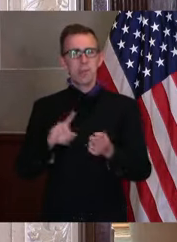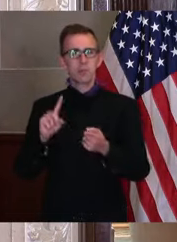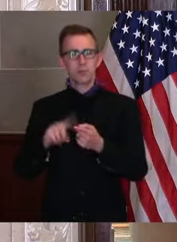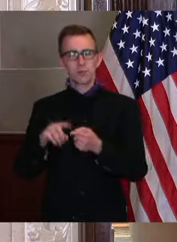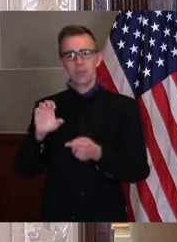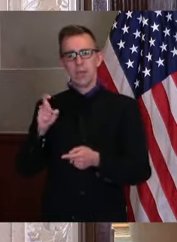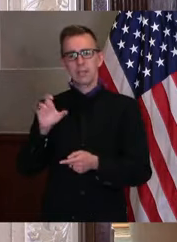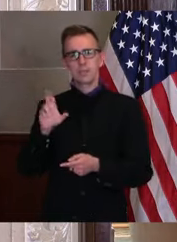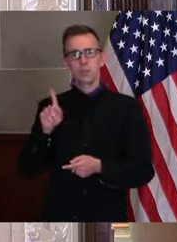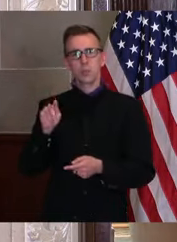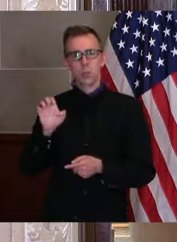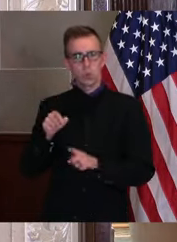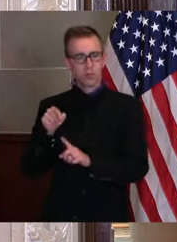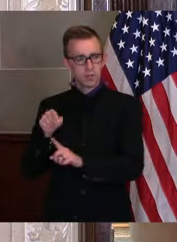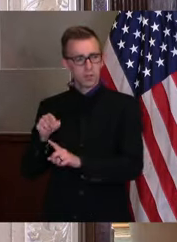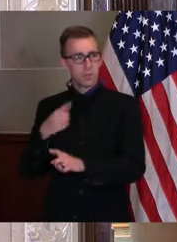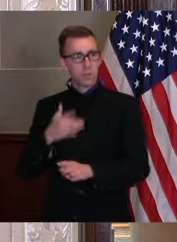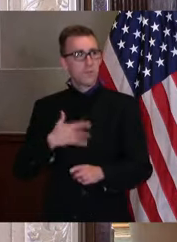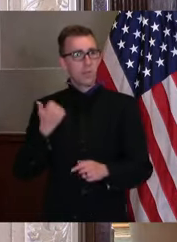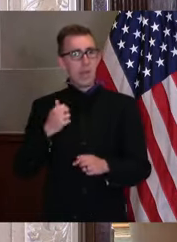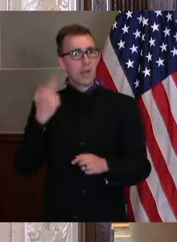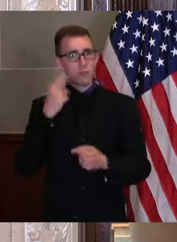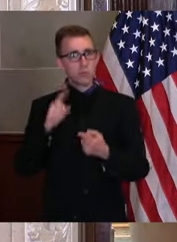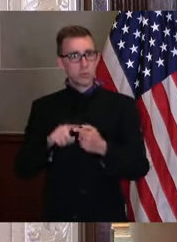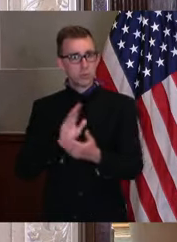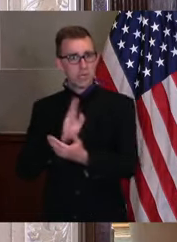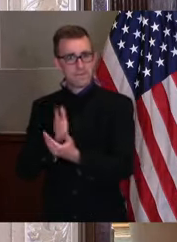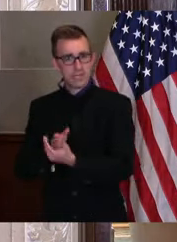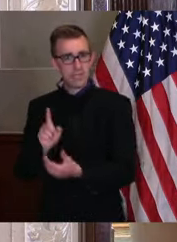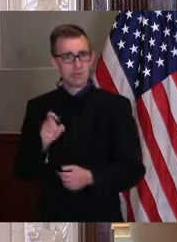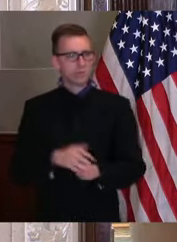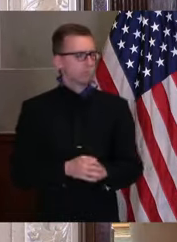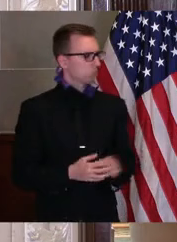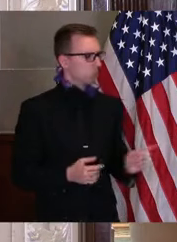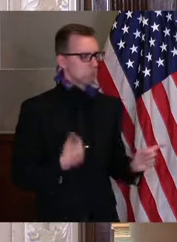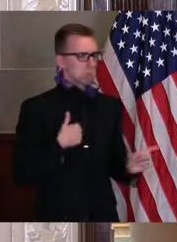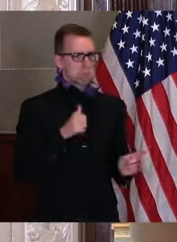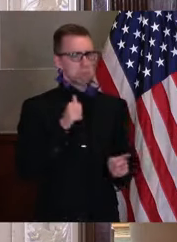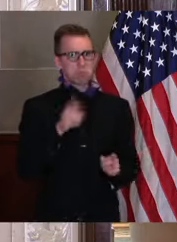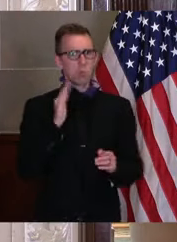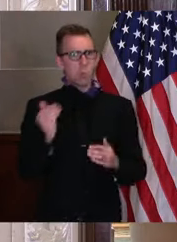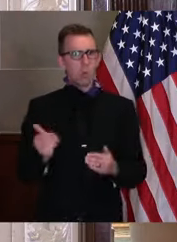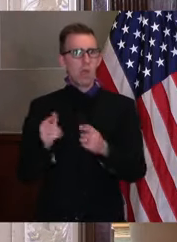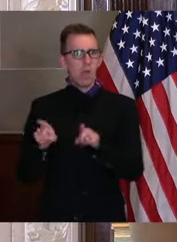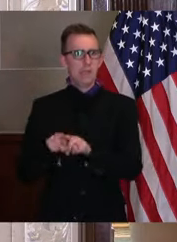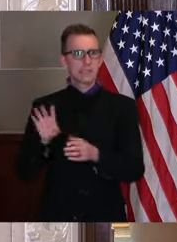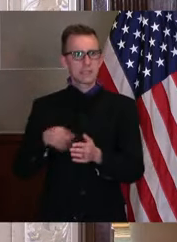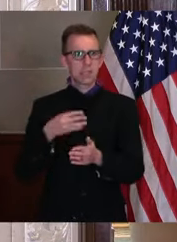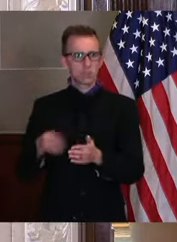seen or feel any reason to intervene? I do not. That will move forward as scheduled.